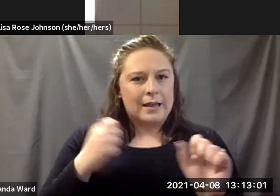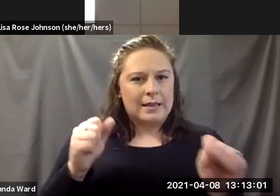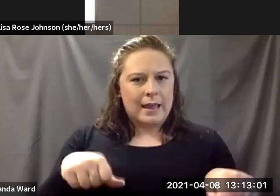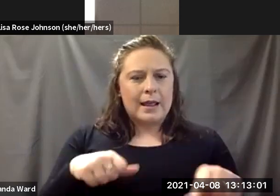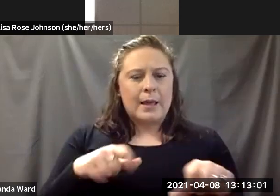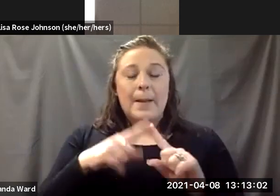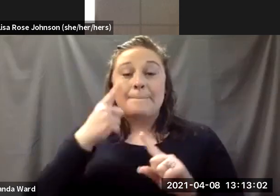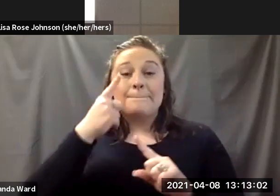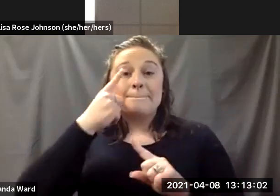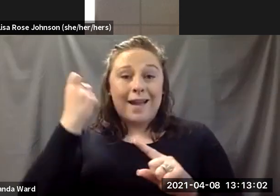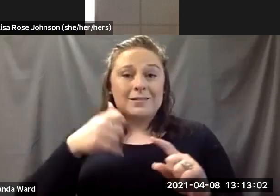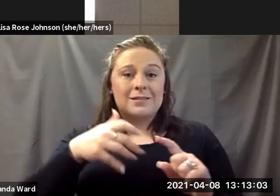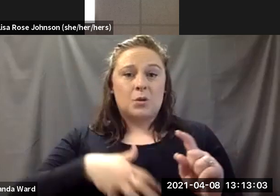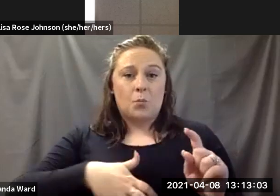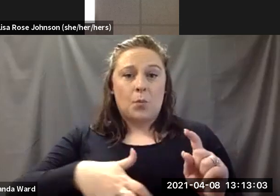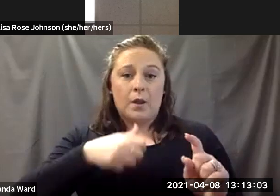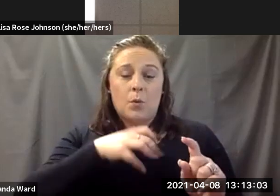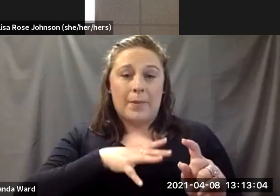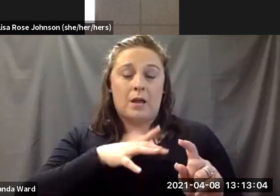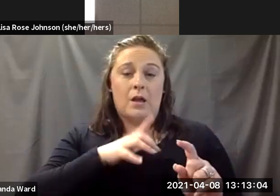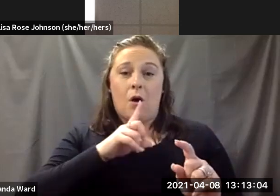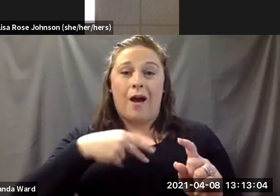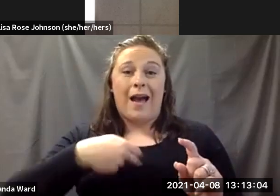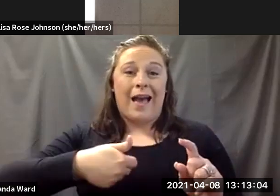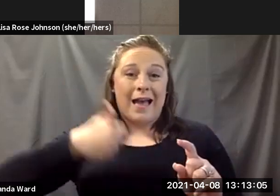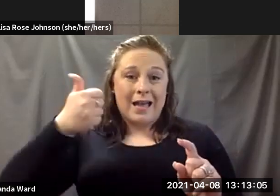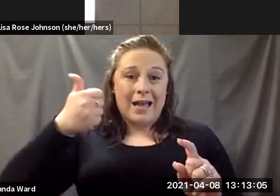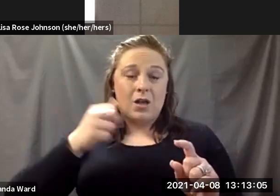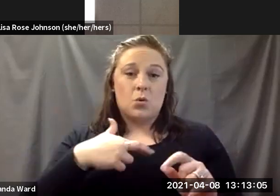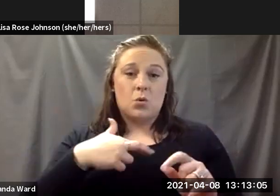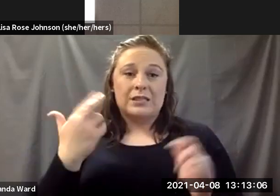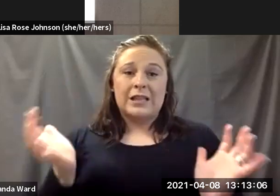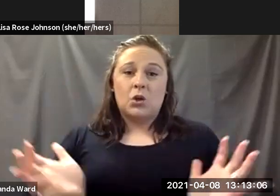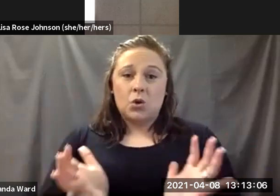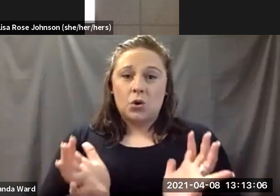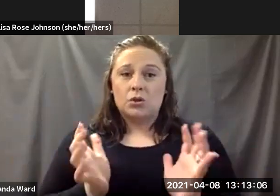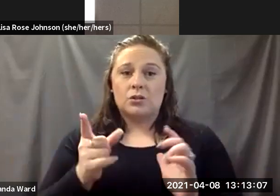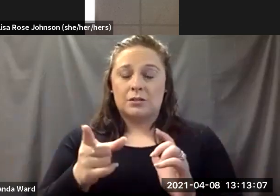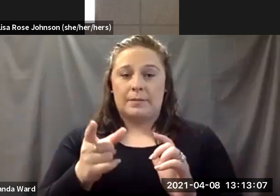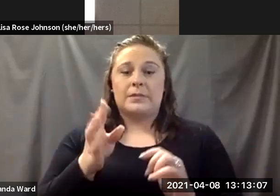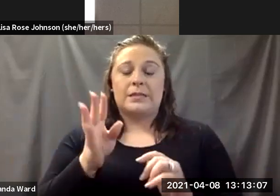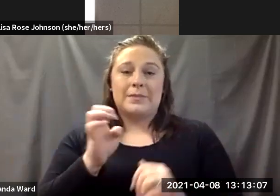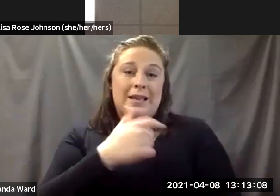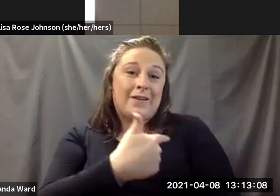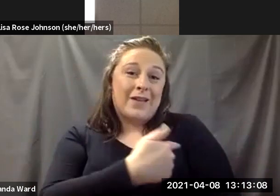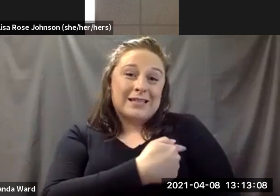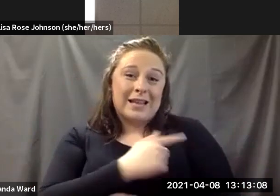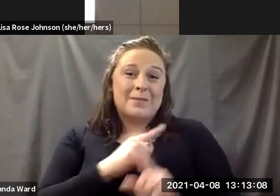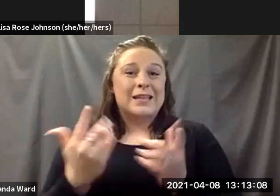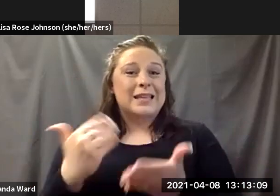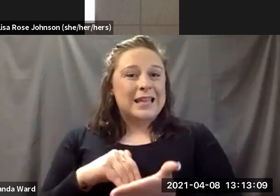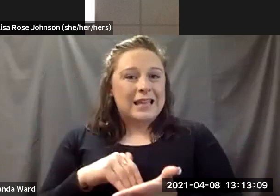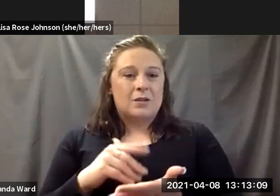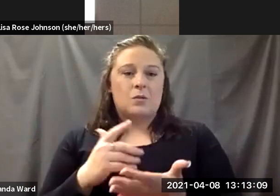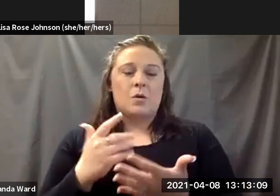because pregnant women are at a higher risk, they have encouraged pregnant women to consider being vaccinated. But again, we're still waiting on